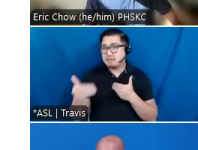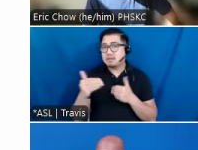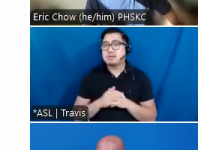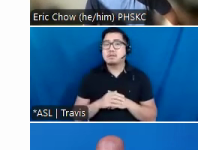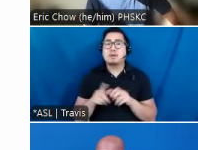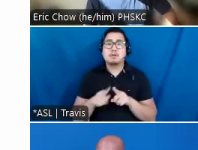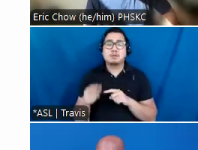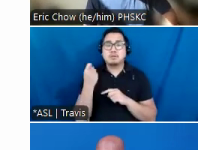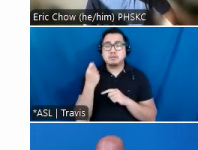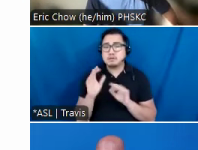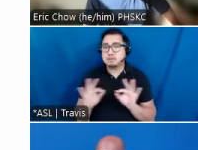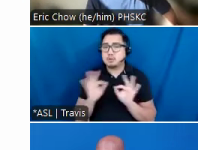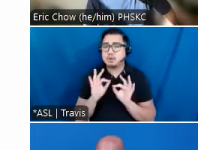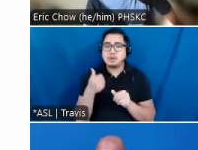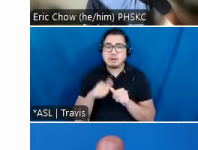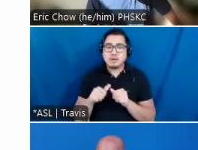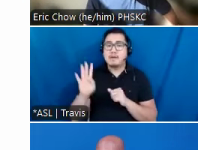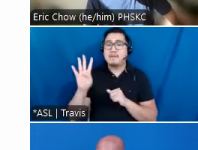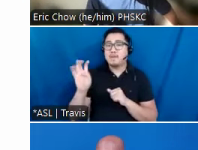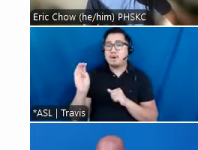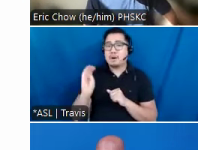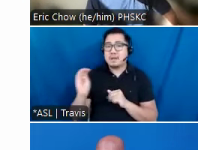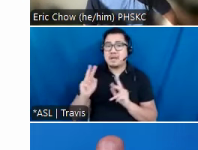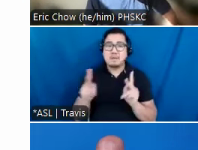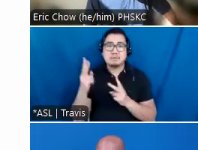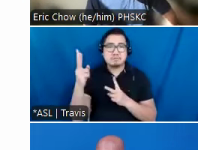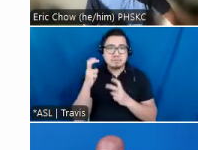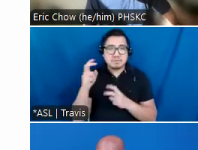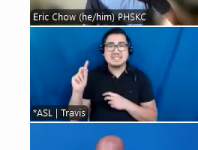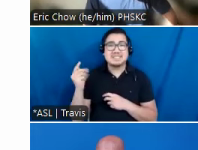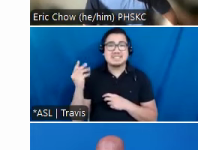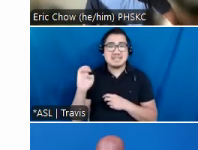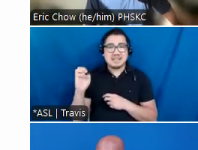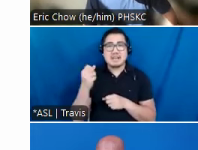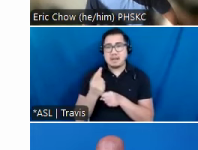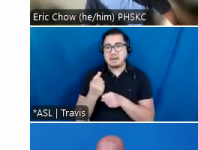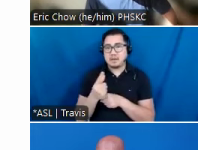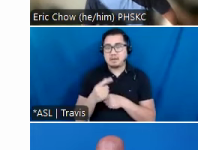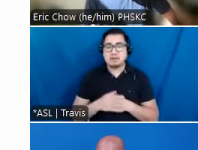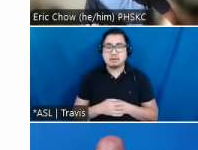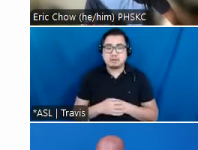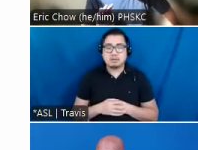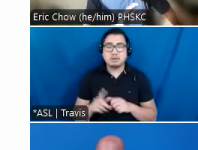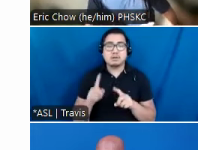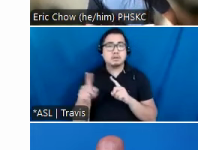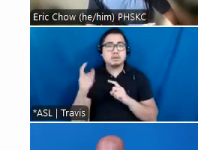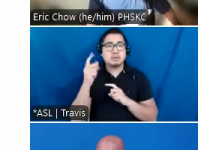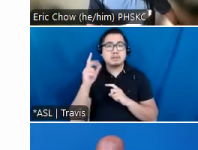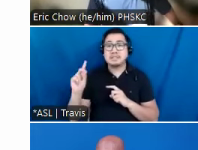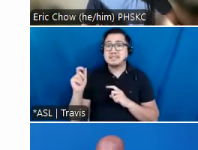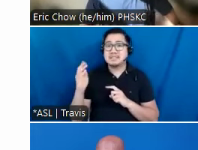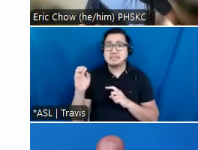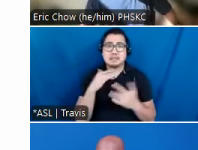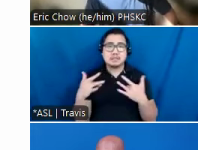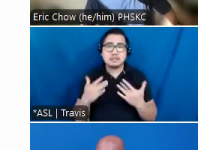400 million people are infected with dengue globally every year. But dengue is not as much of a concern